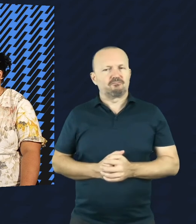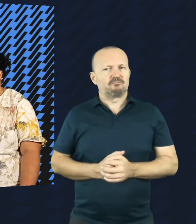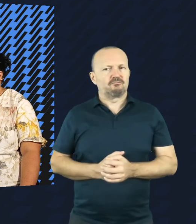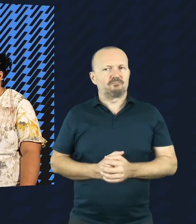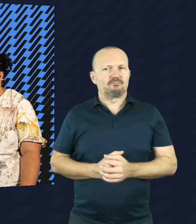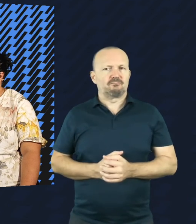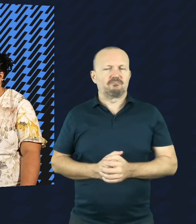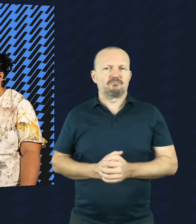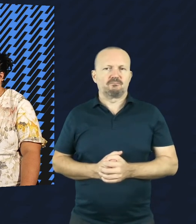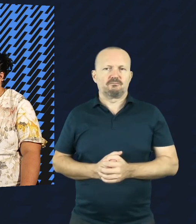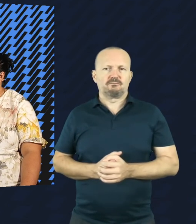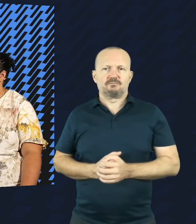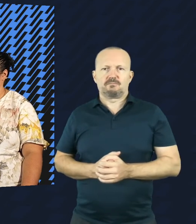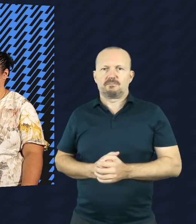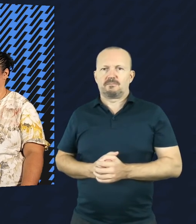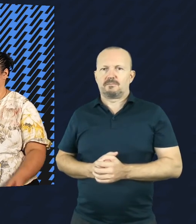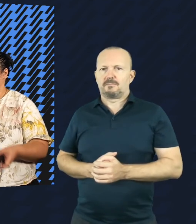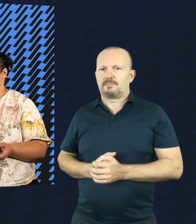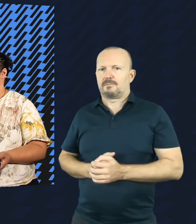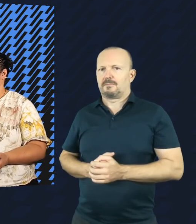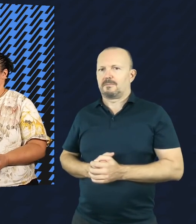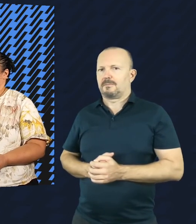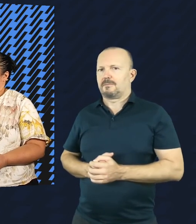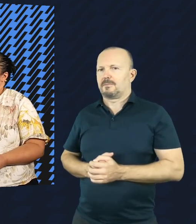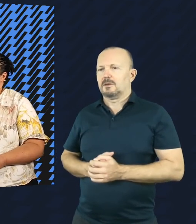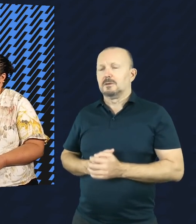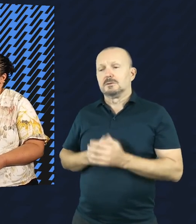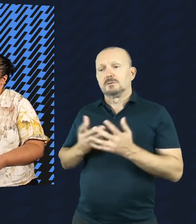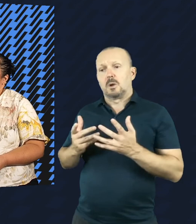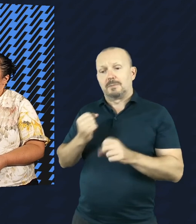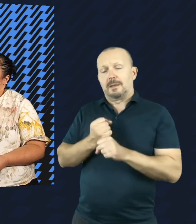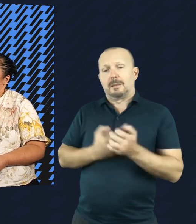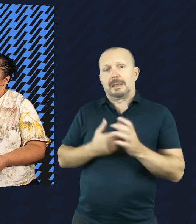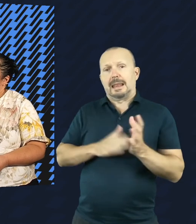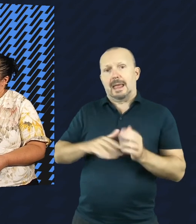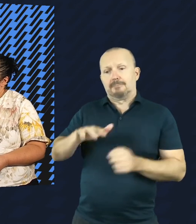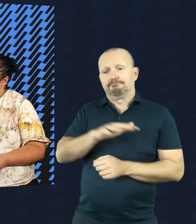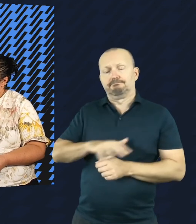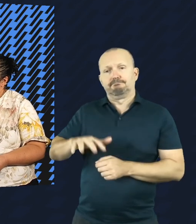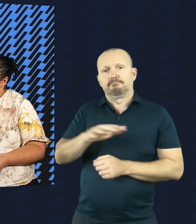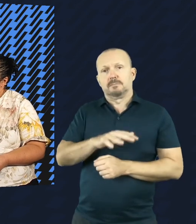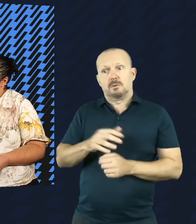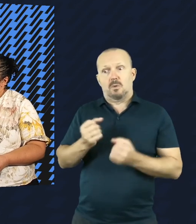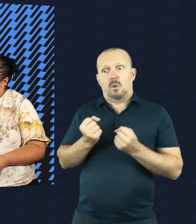So much we do in the GLAM sector is about data, or metadata, descriptive metadata,